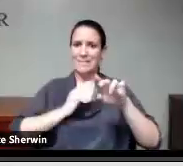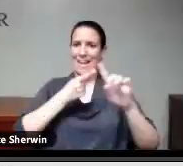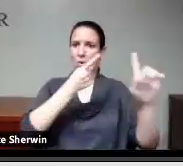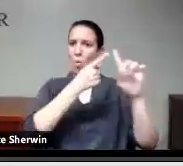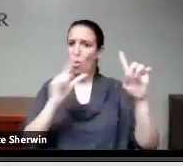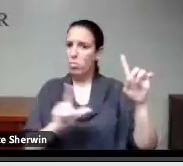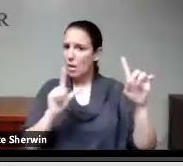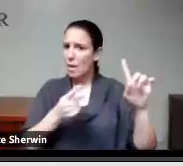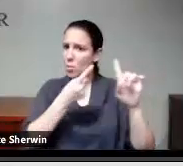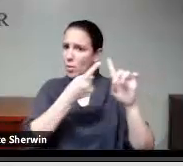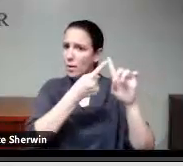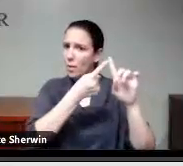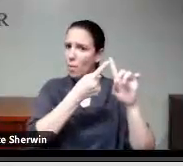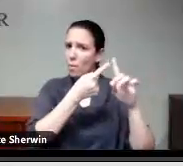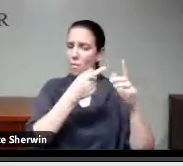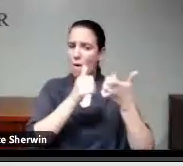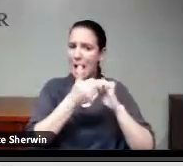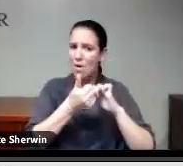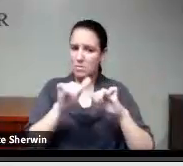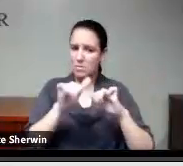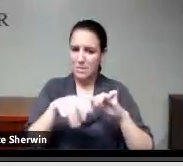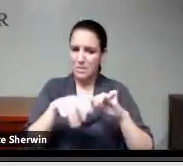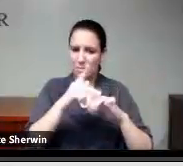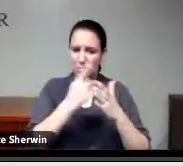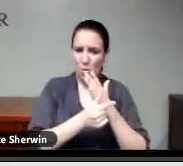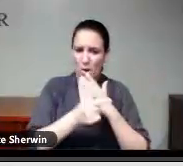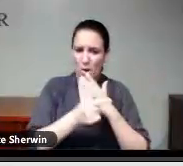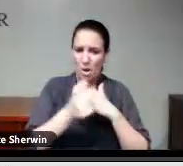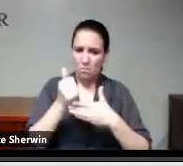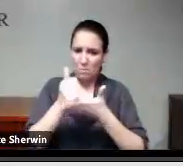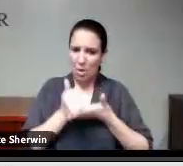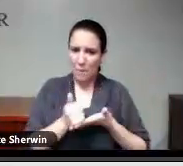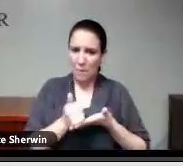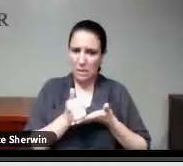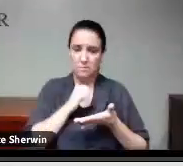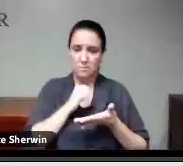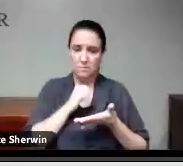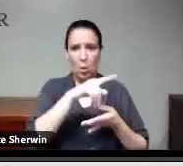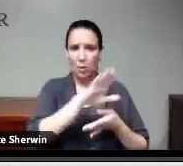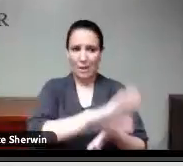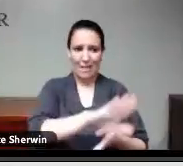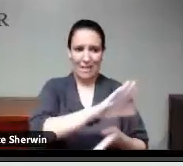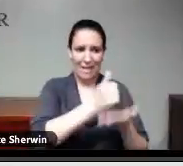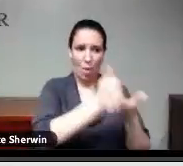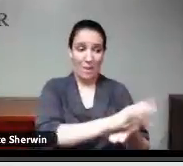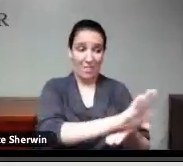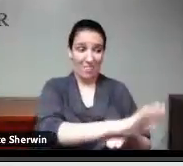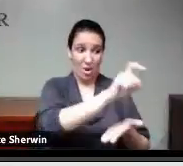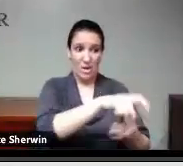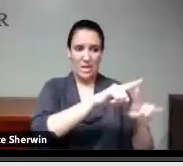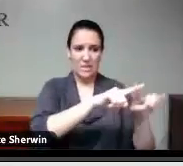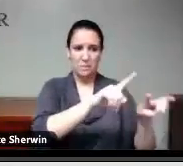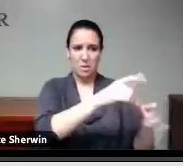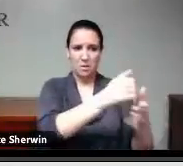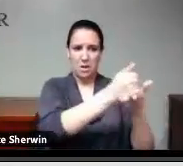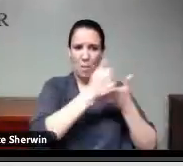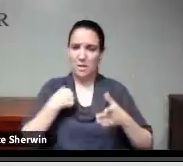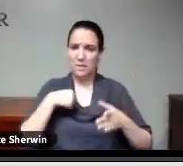it's not just about the specific needs of your target audience, but also about the library's